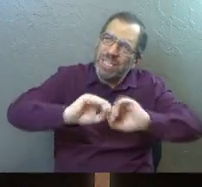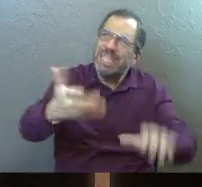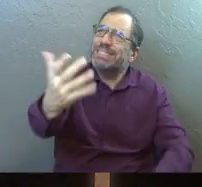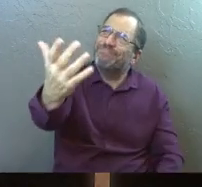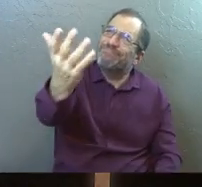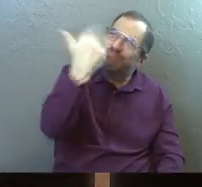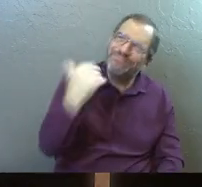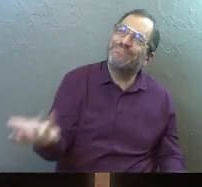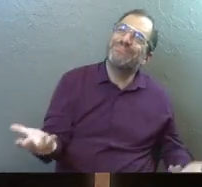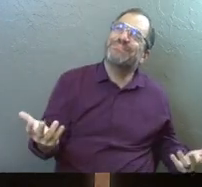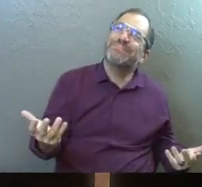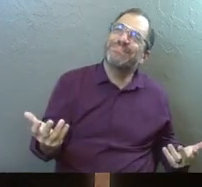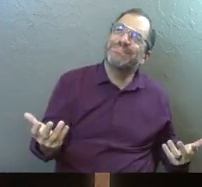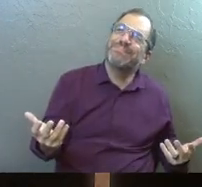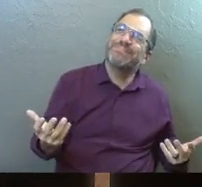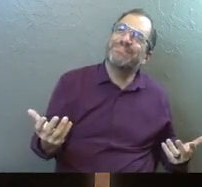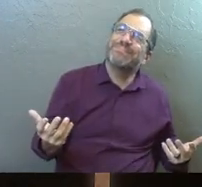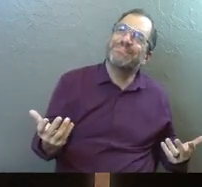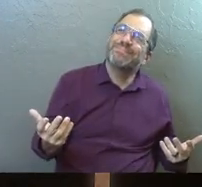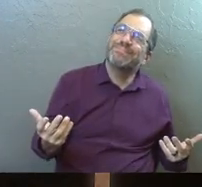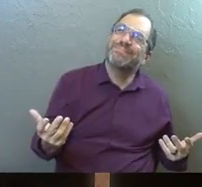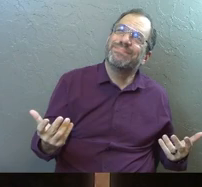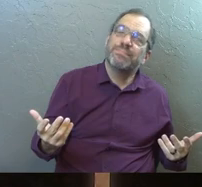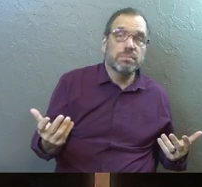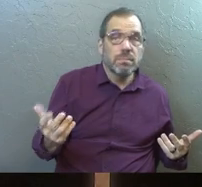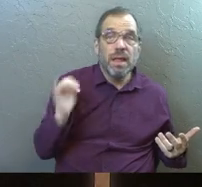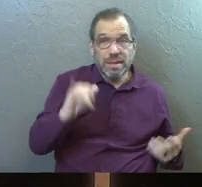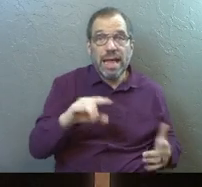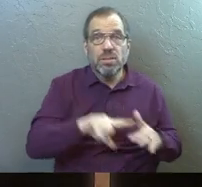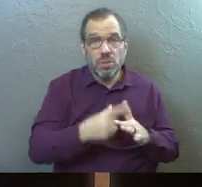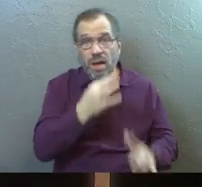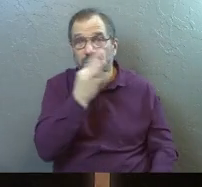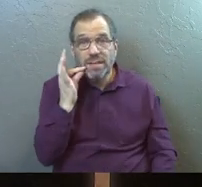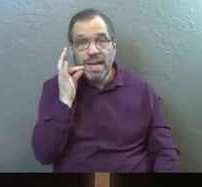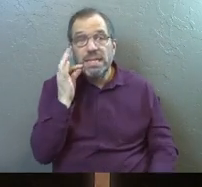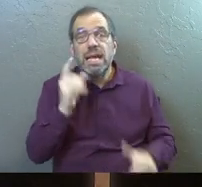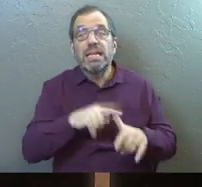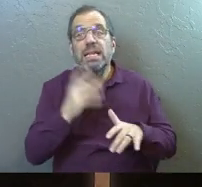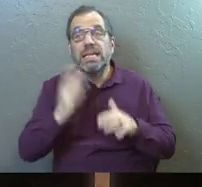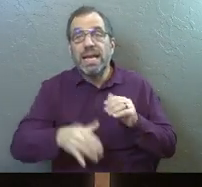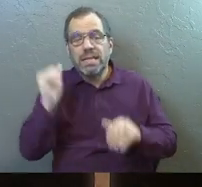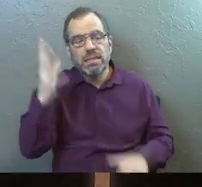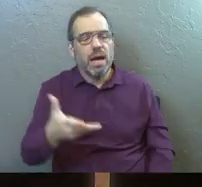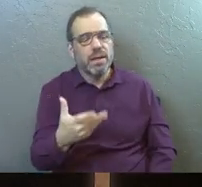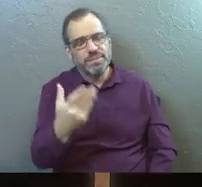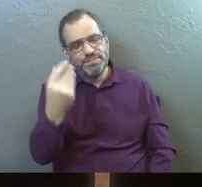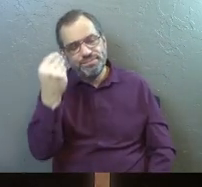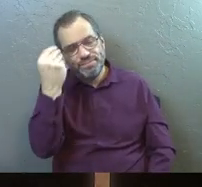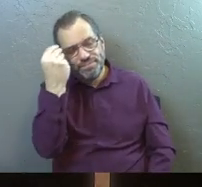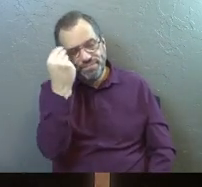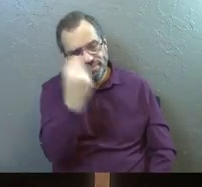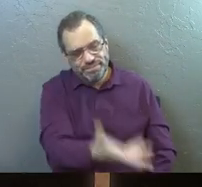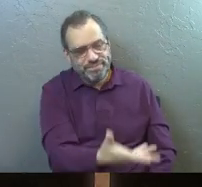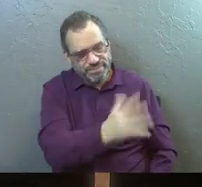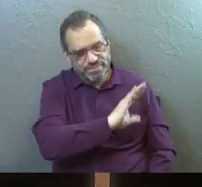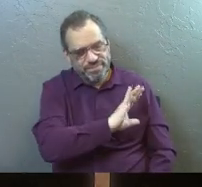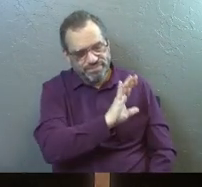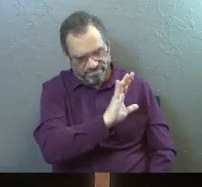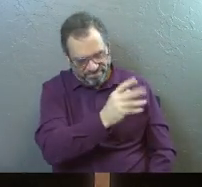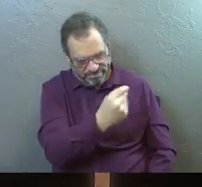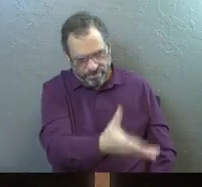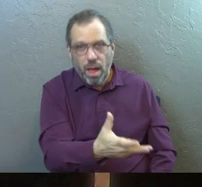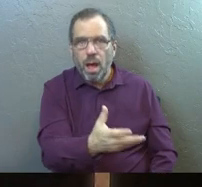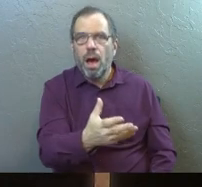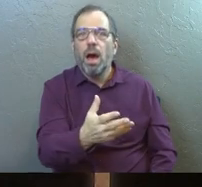from you on something. And I'll go into the fast, and sometimes by the end of that fast, God has given me that answer. Why?